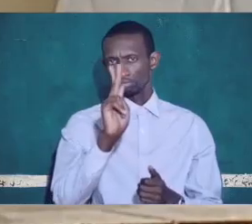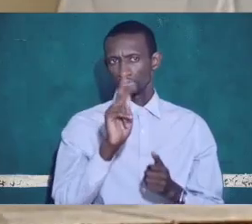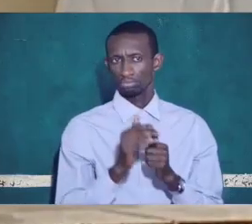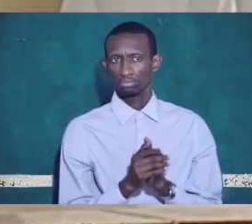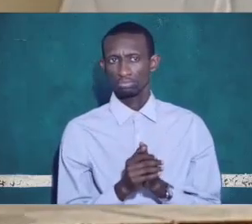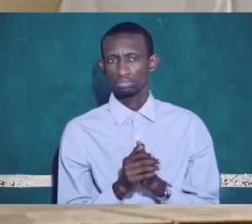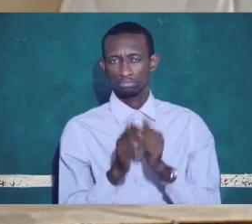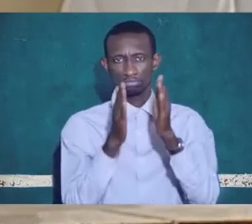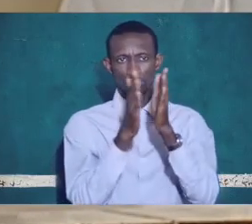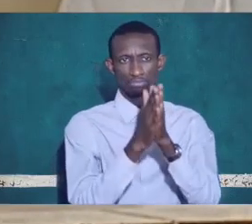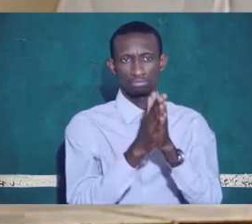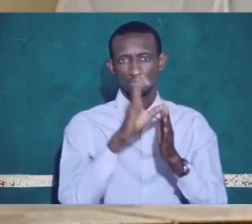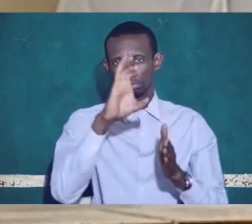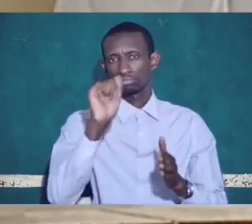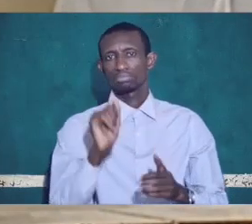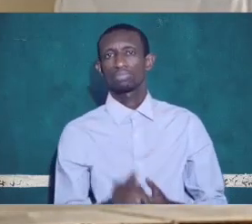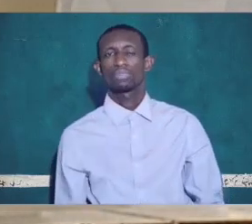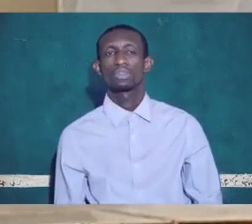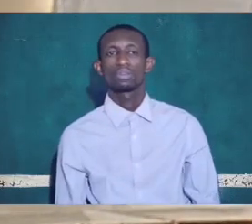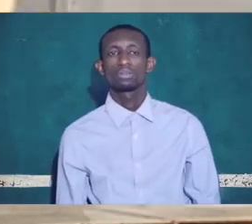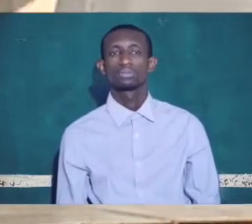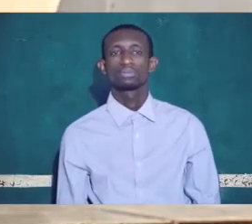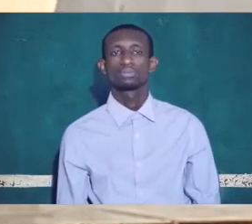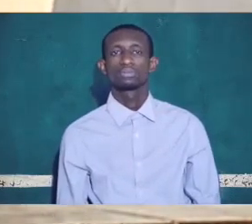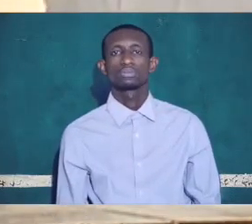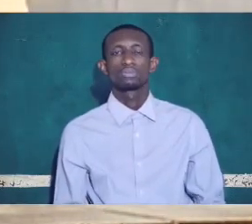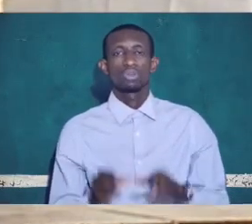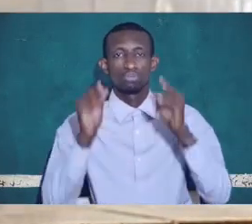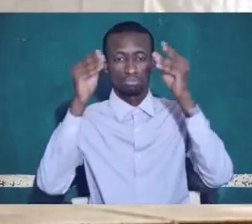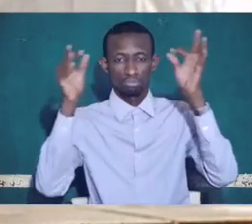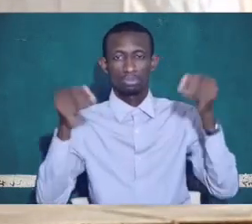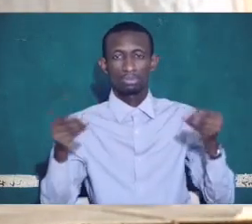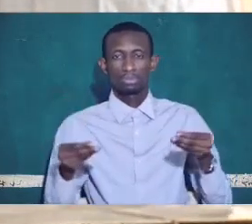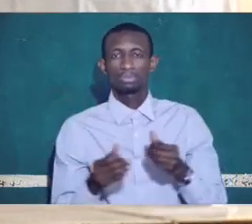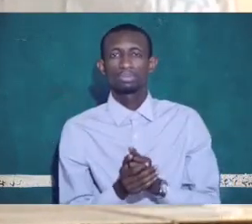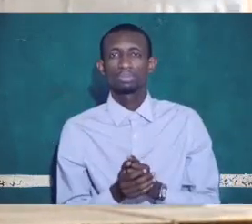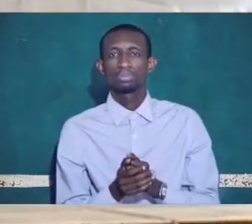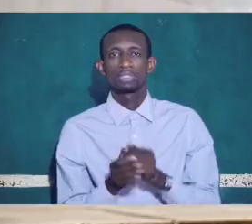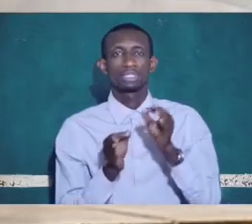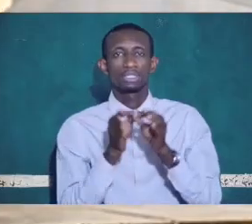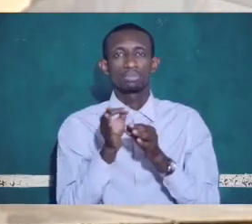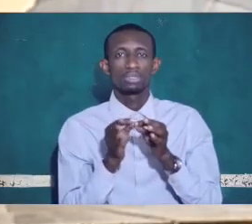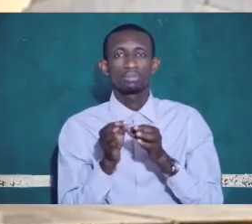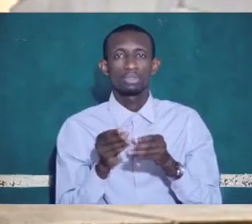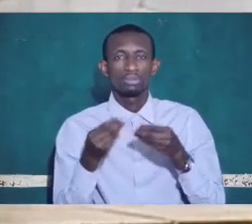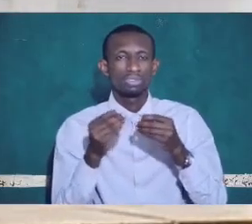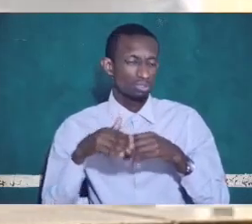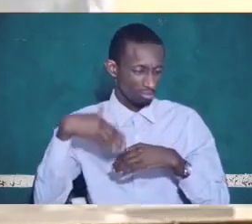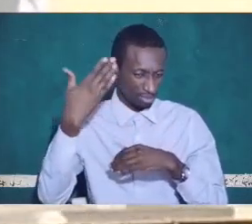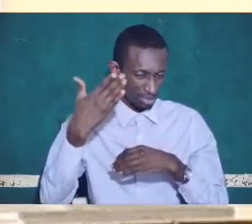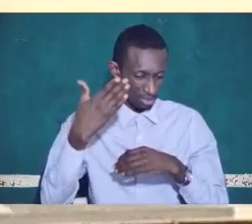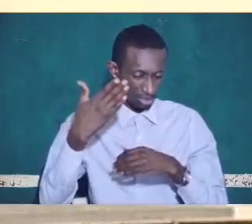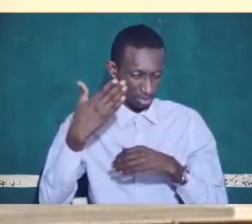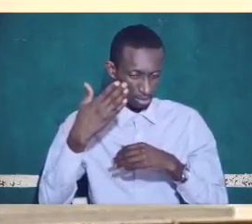and calcium. Detailed explanations will be given to you when you will be in senior